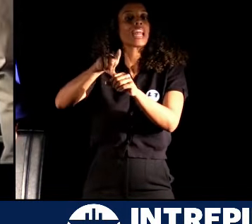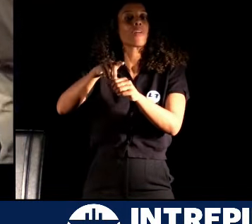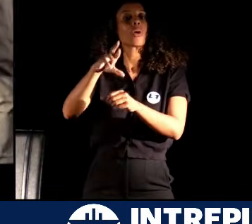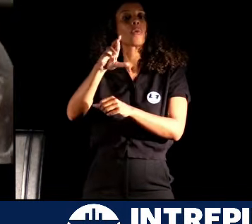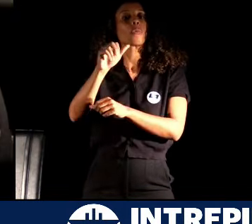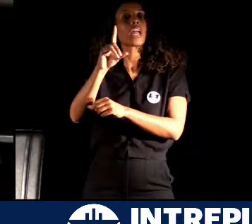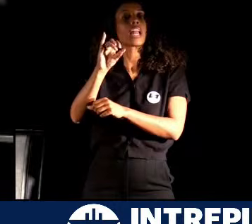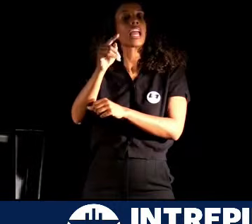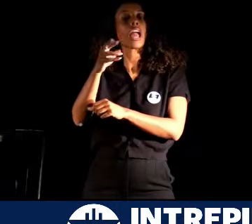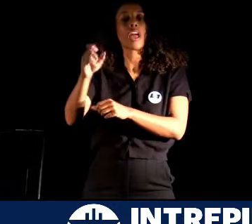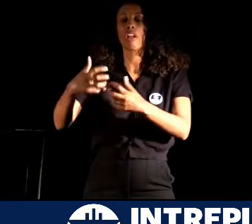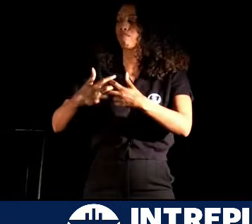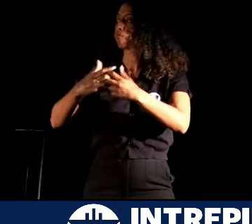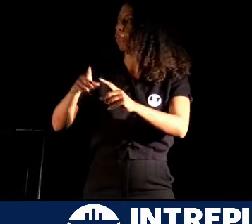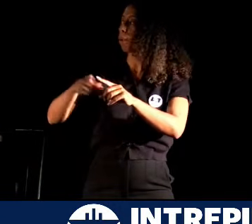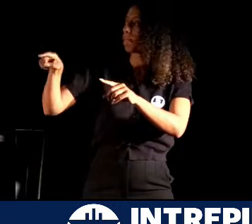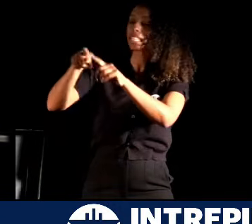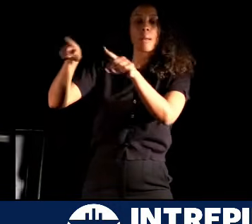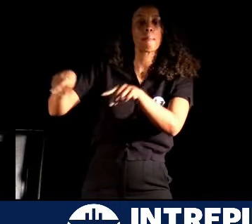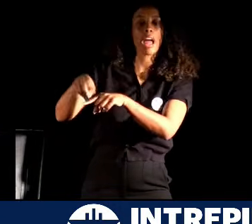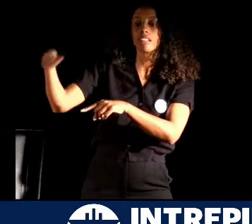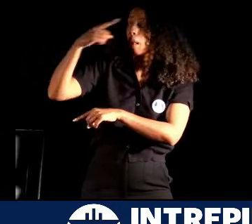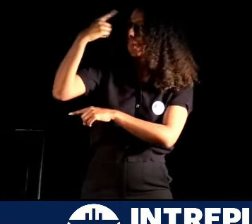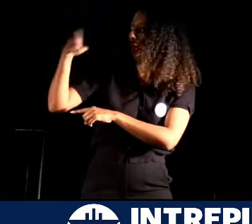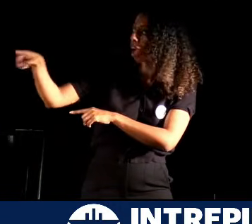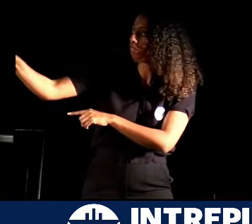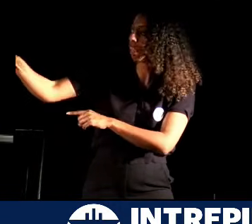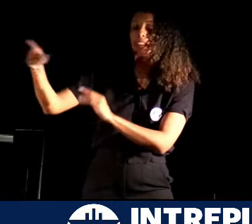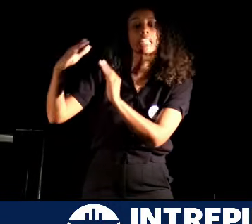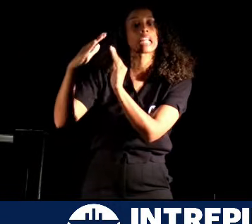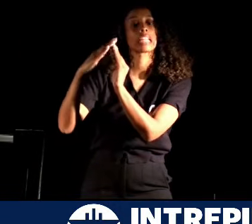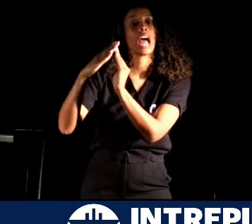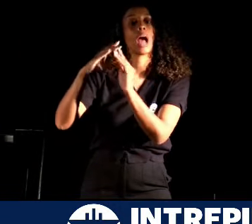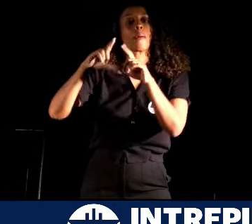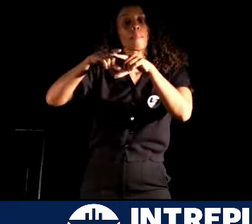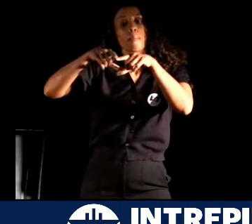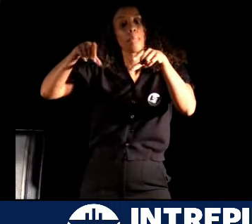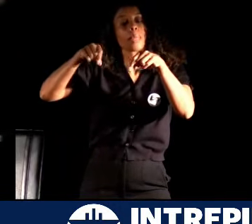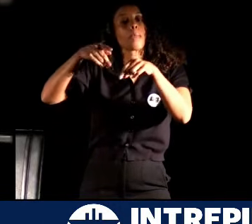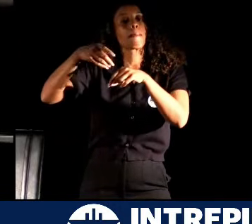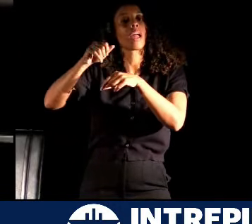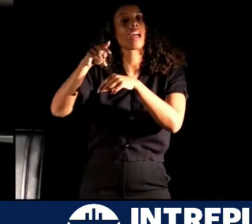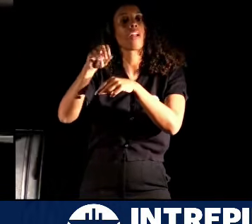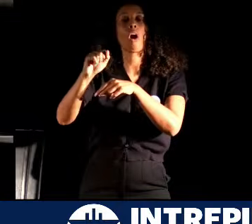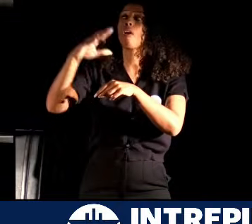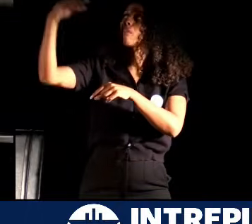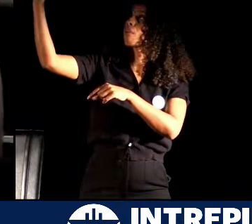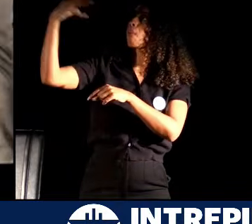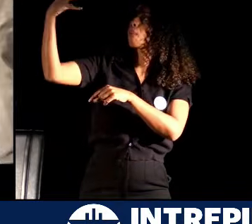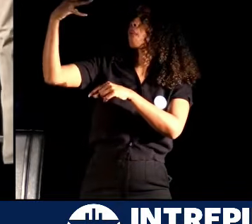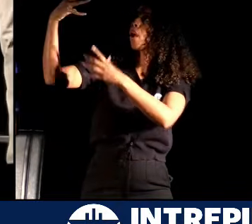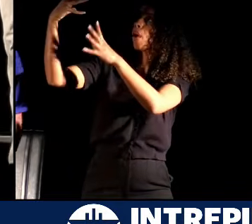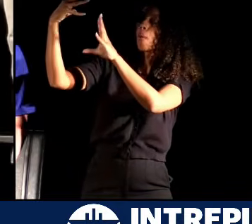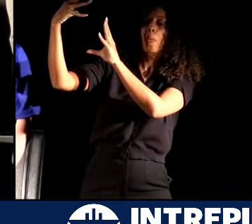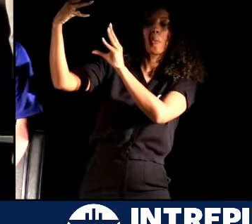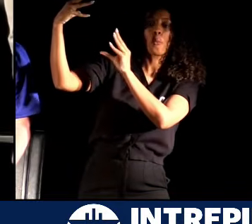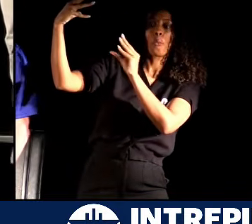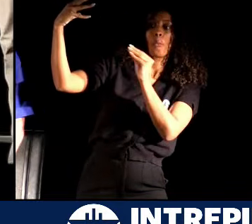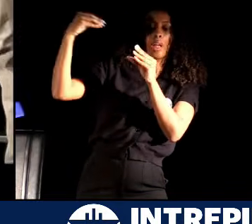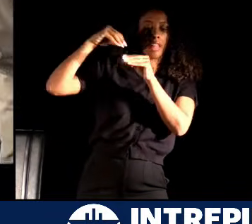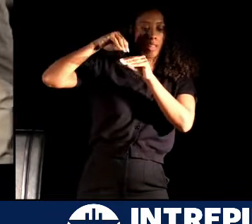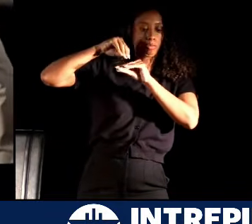that radiates out of these panels here, the black panels at the top here. It takes the heat from the solar arrays and puts it through